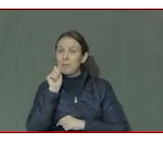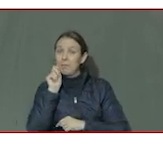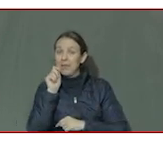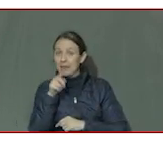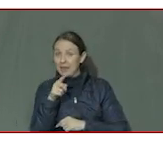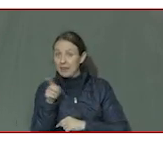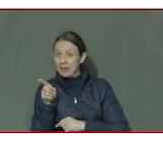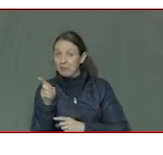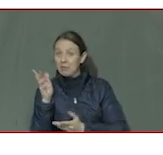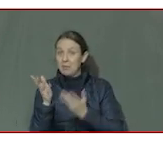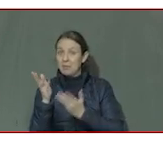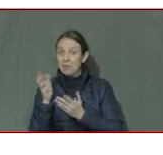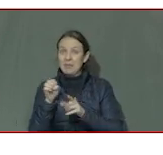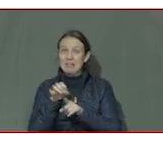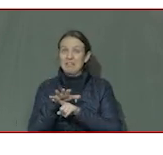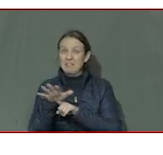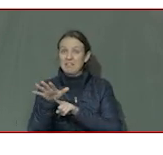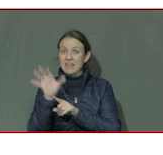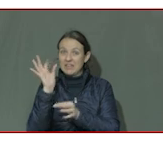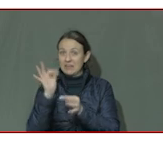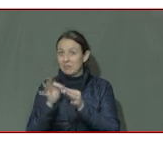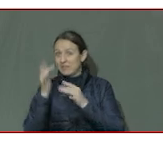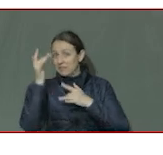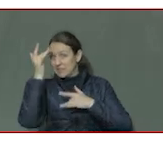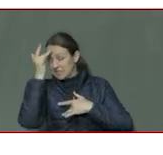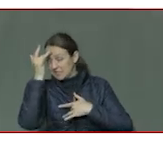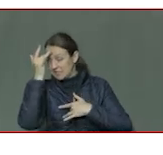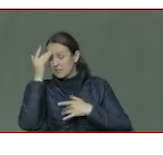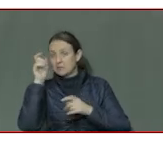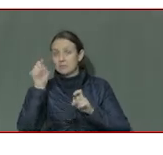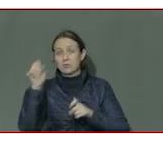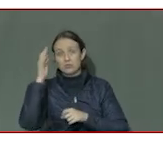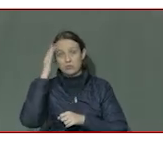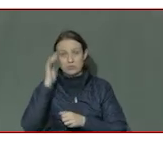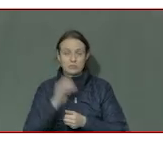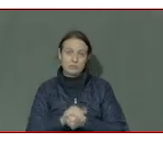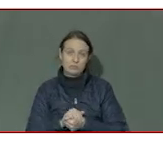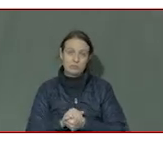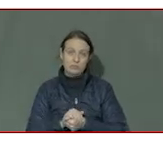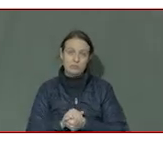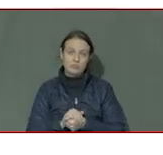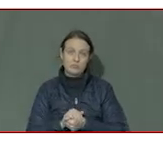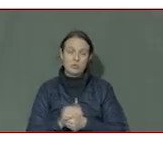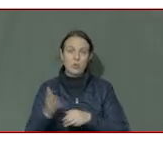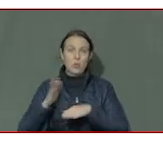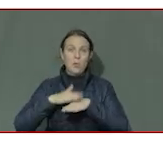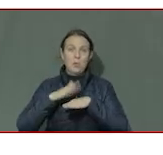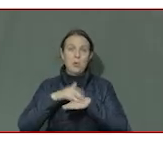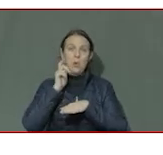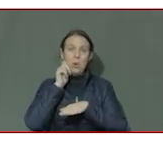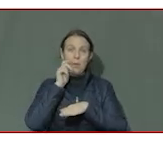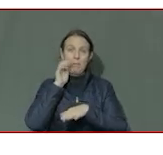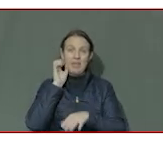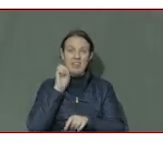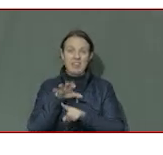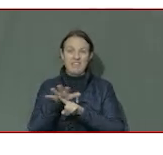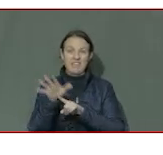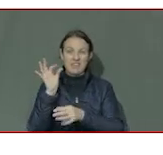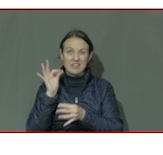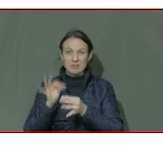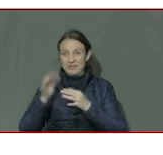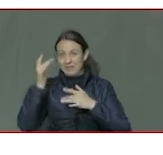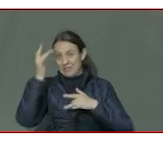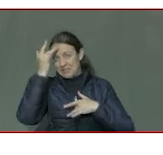more affected than what? Than females. Why are more males affected than